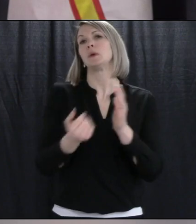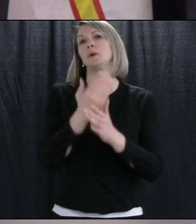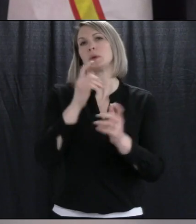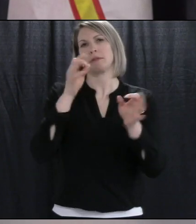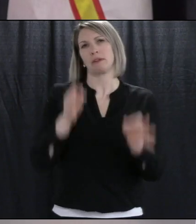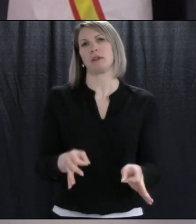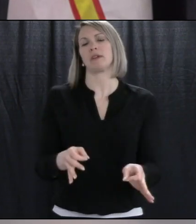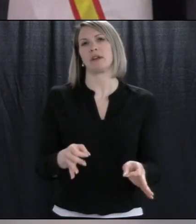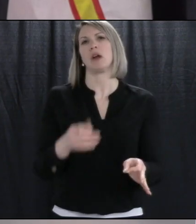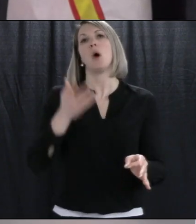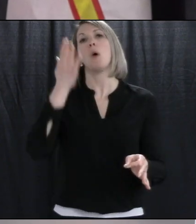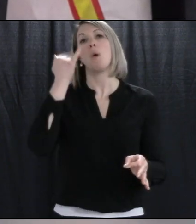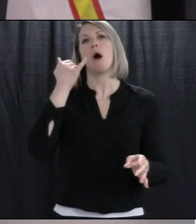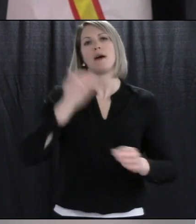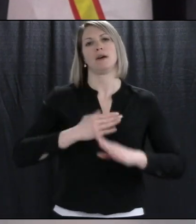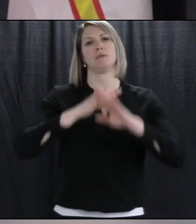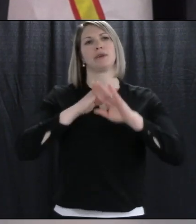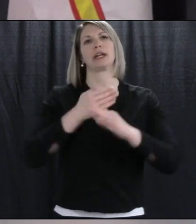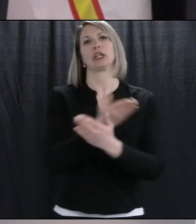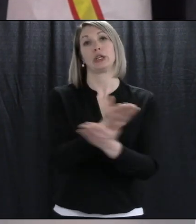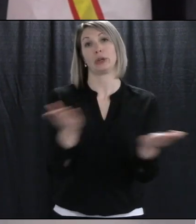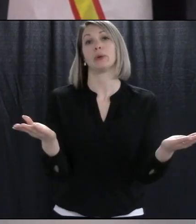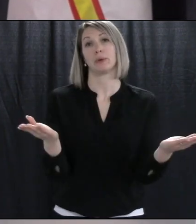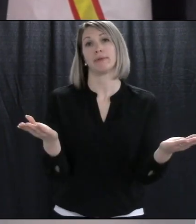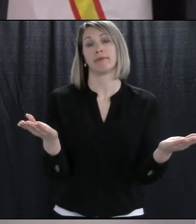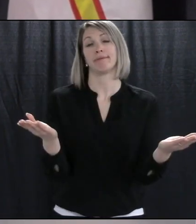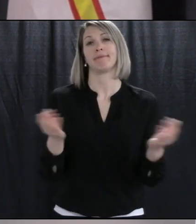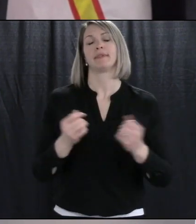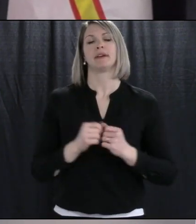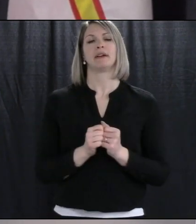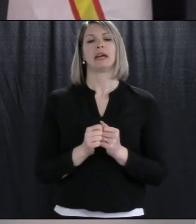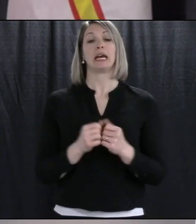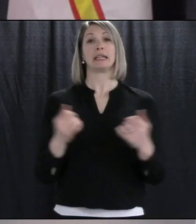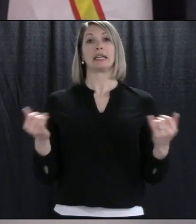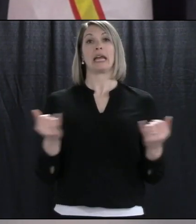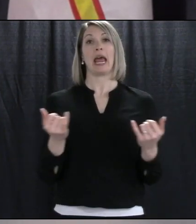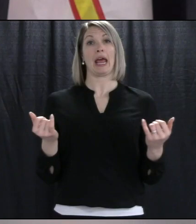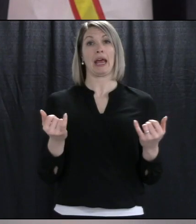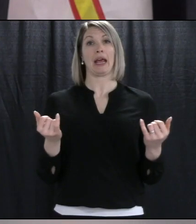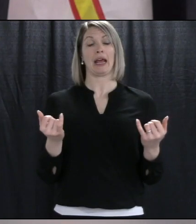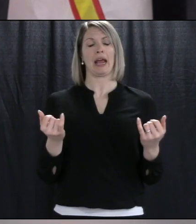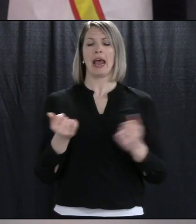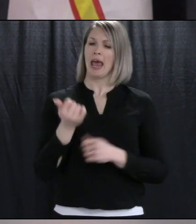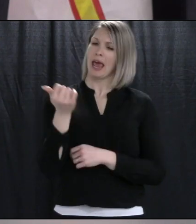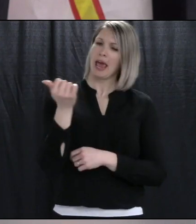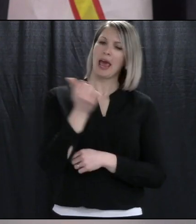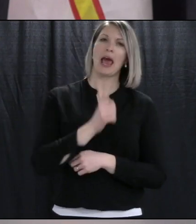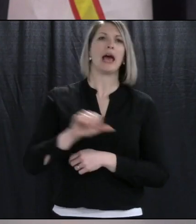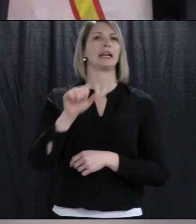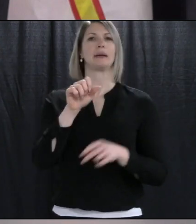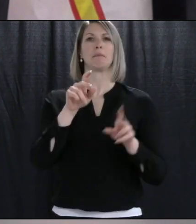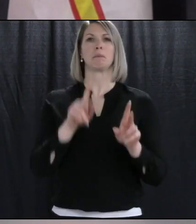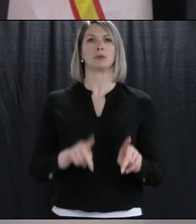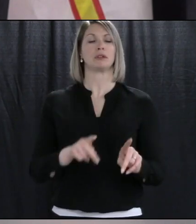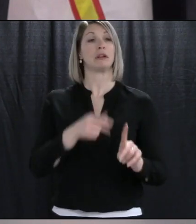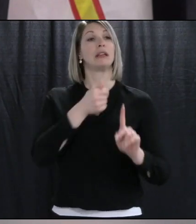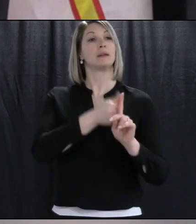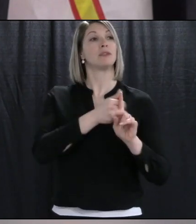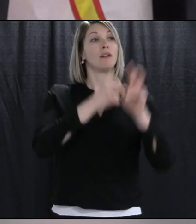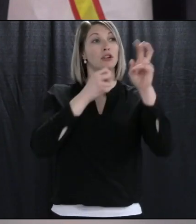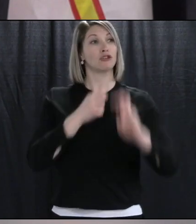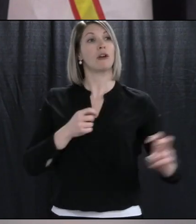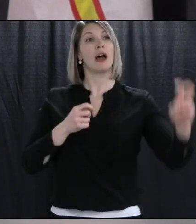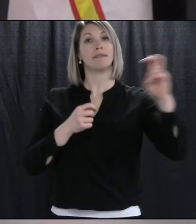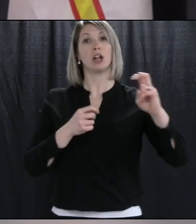of COVID-19. Today, any individual returning from out of the province